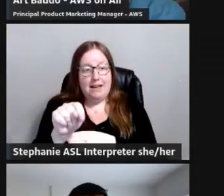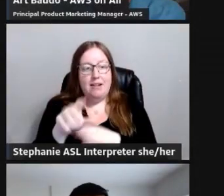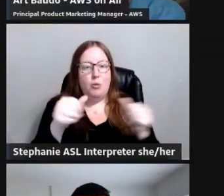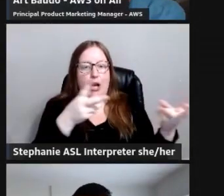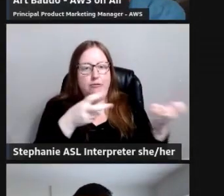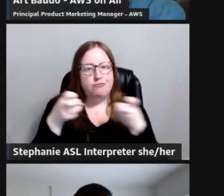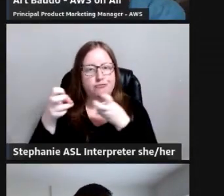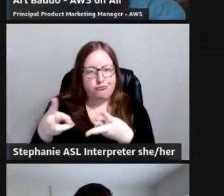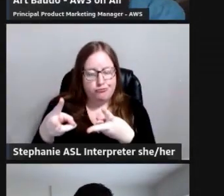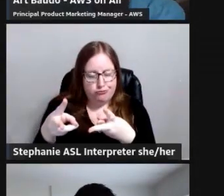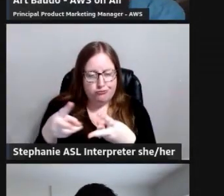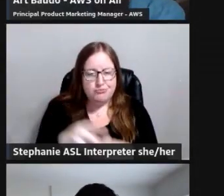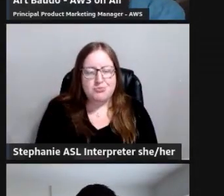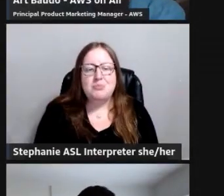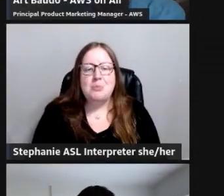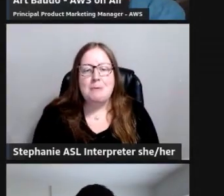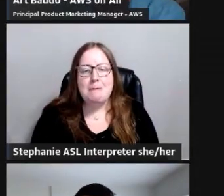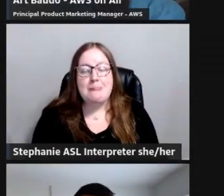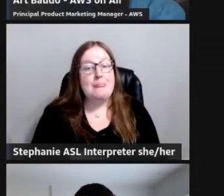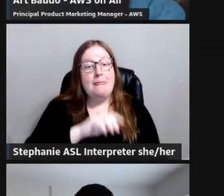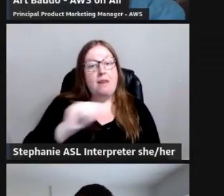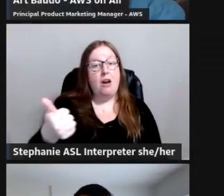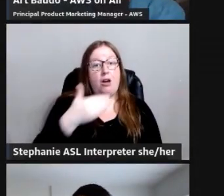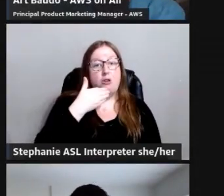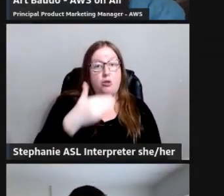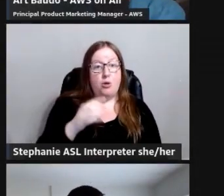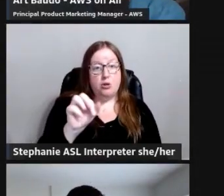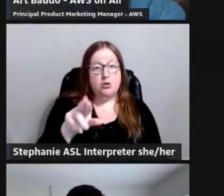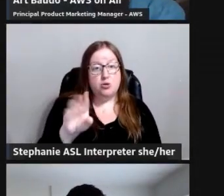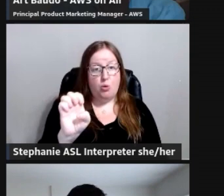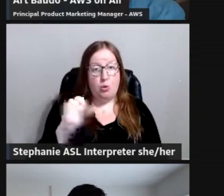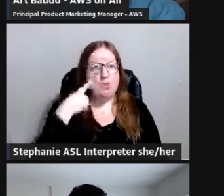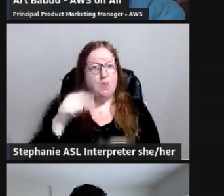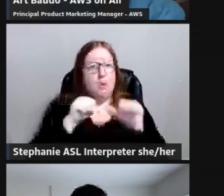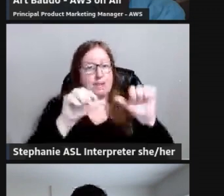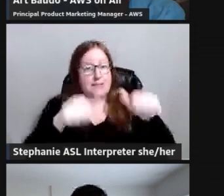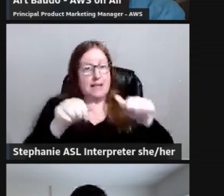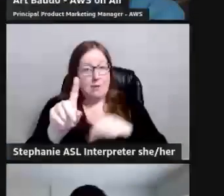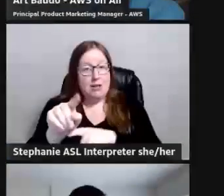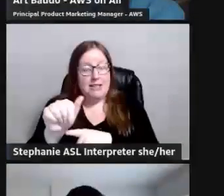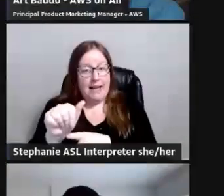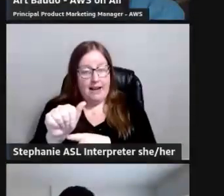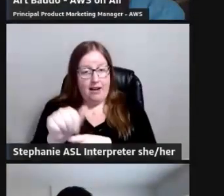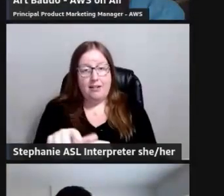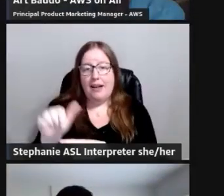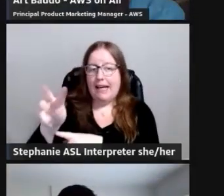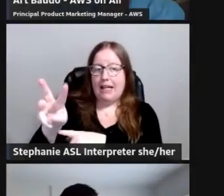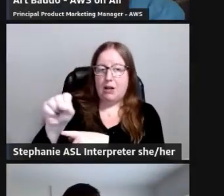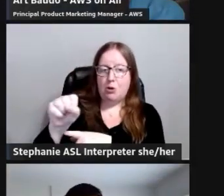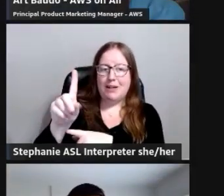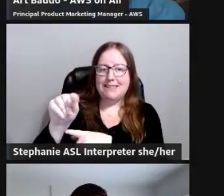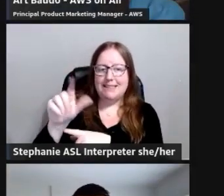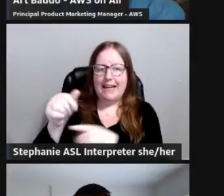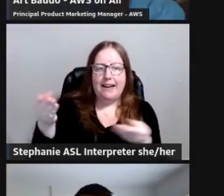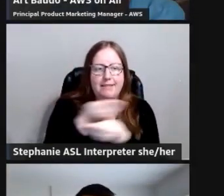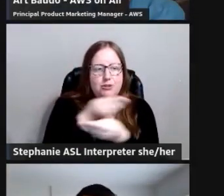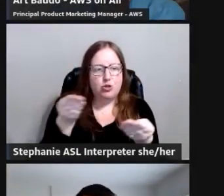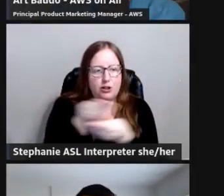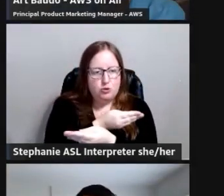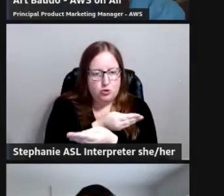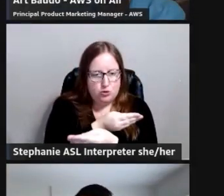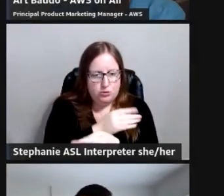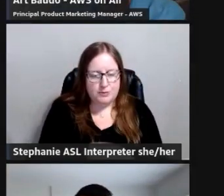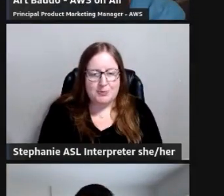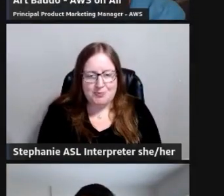straightforward to do it. Another good source to get sustainability data is our AWS Data Exchange. So